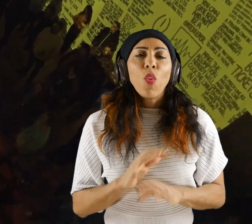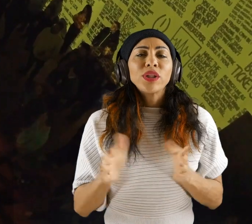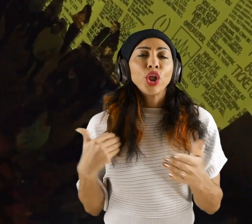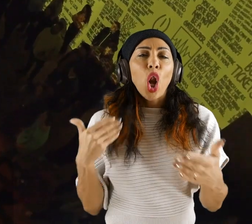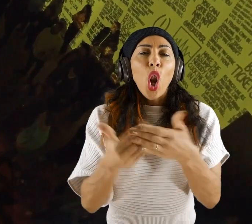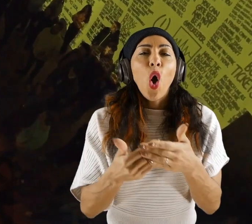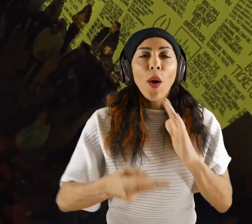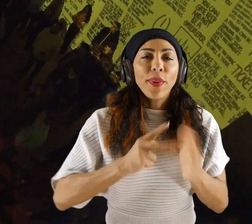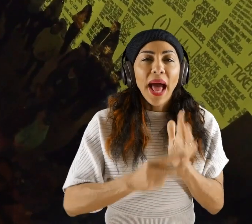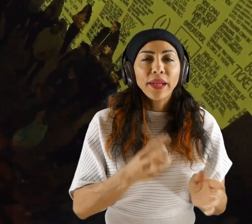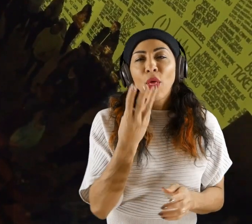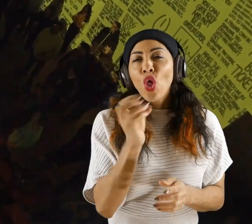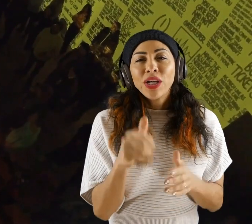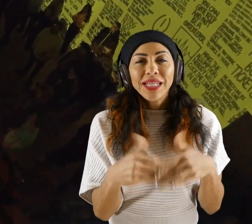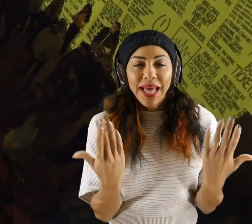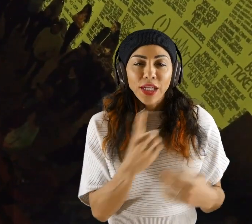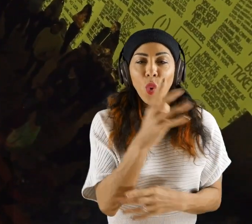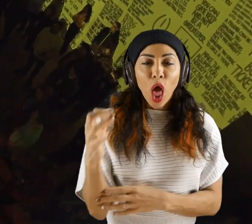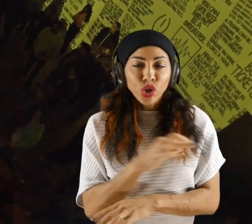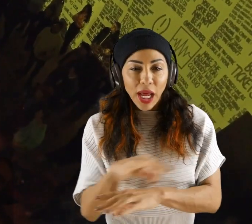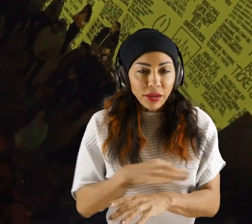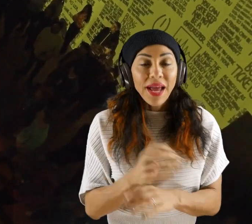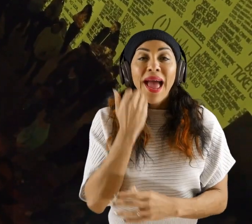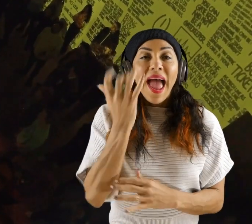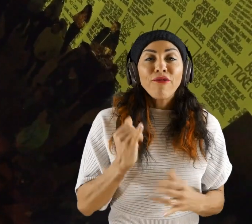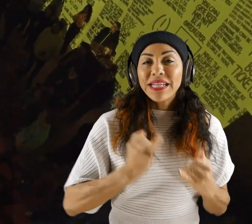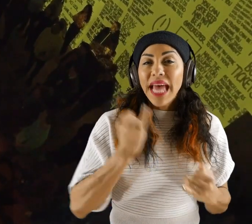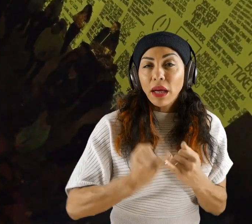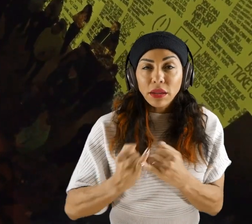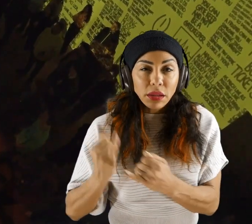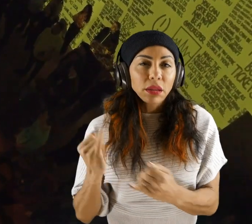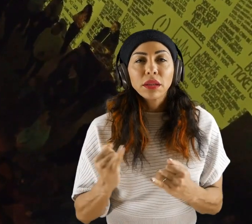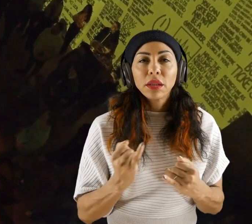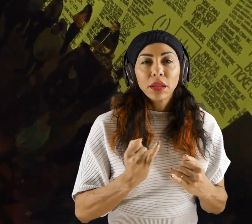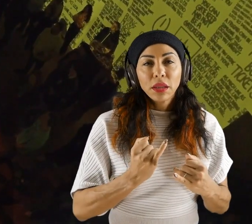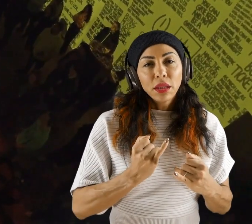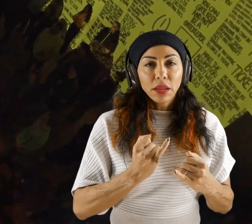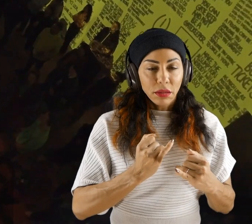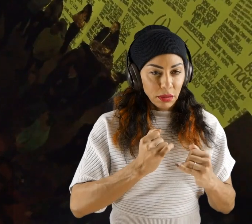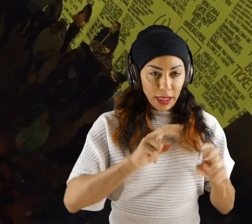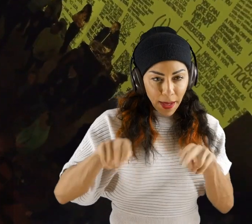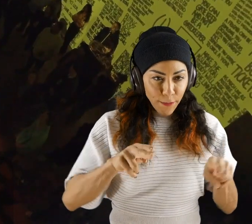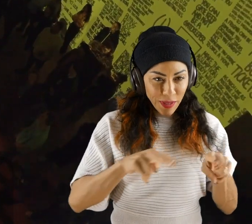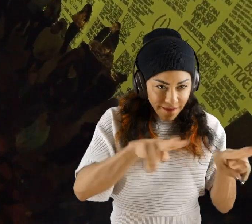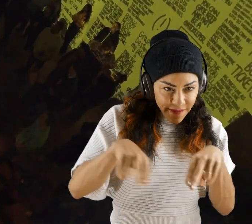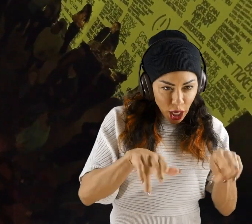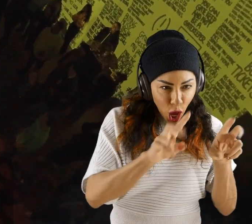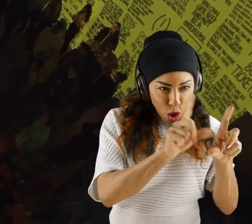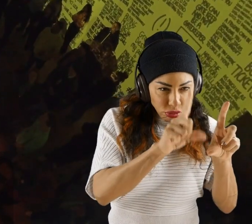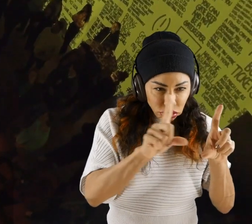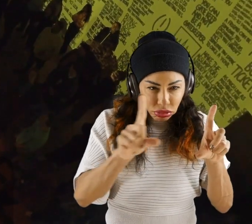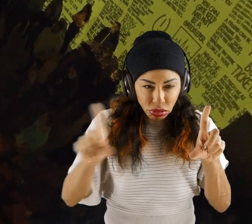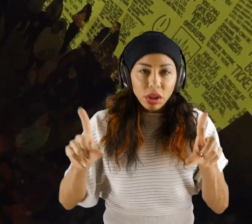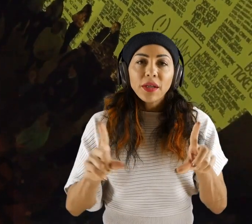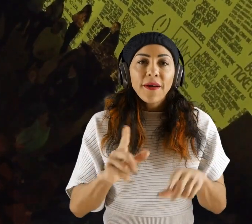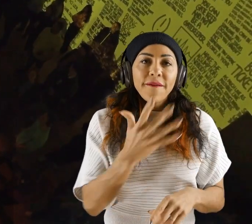Every frame, I guess, or every second in the music video bit took about probably 5 or 10 minutes.